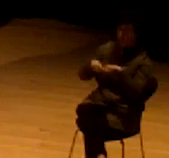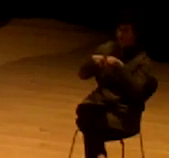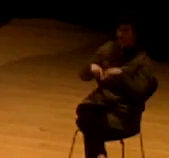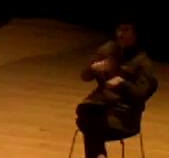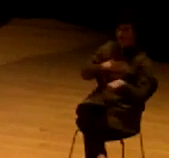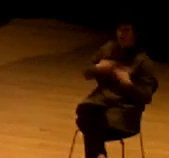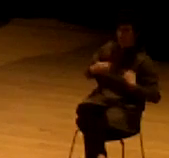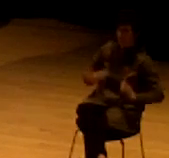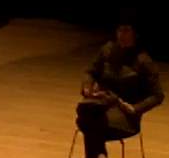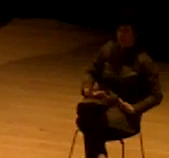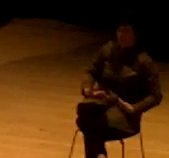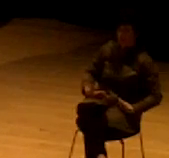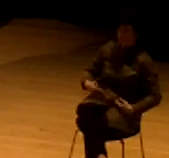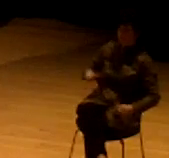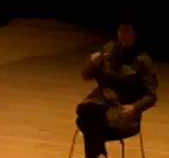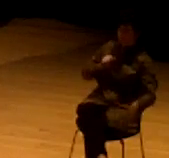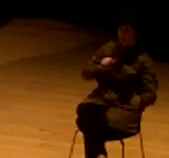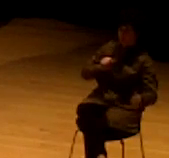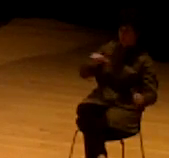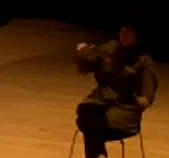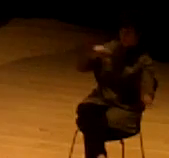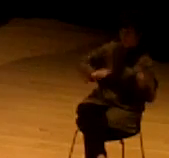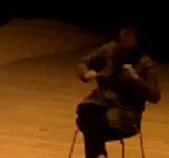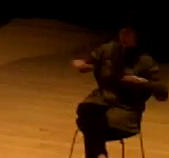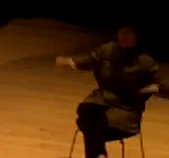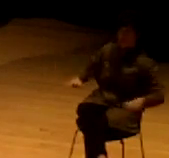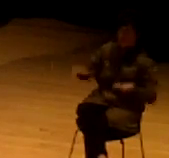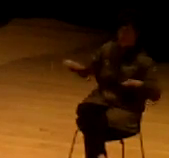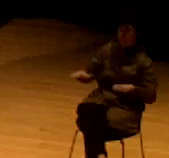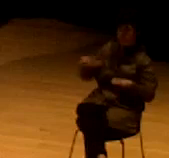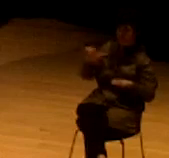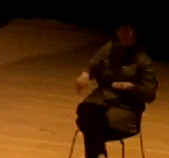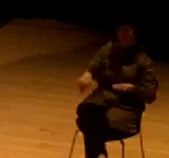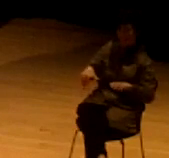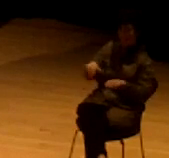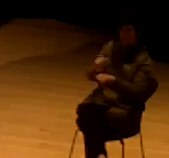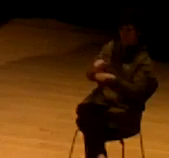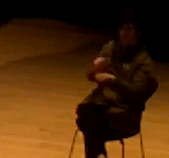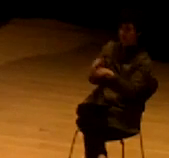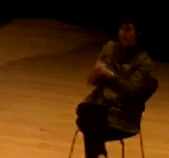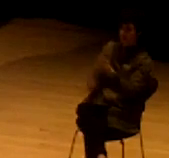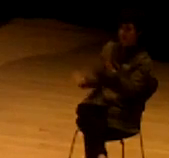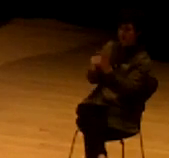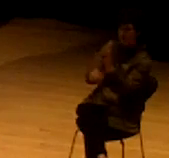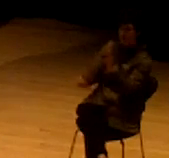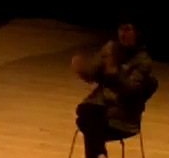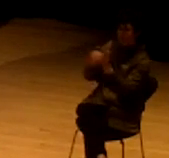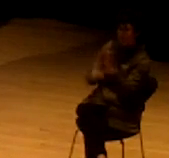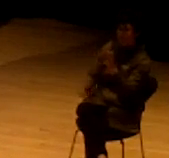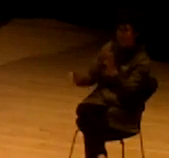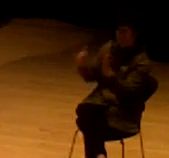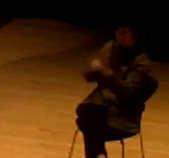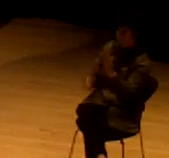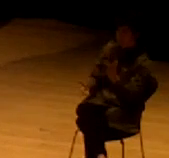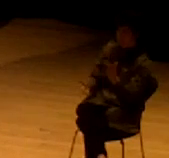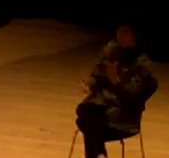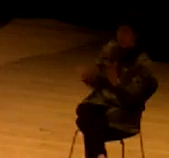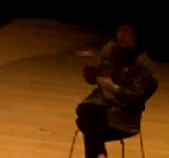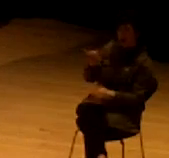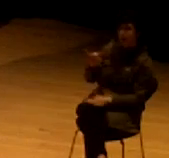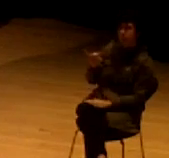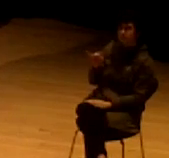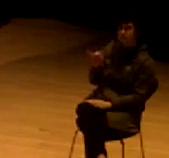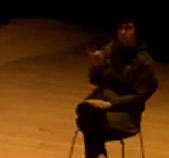is able to, I don't know, like, you couldn't rely on the fact that you that your body changes.